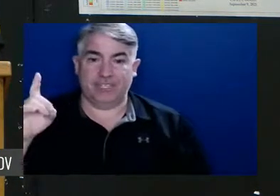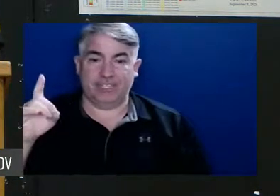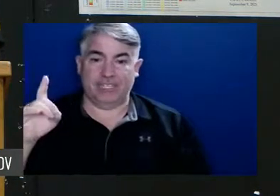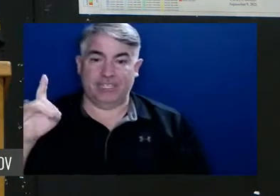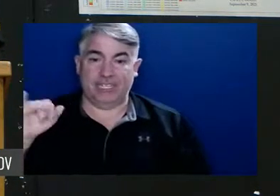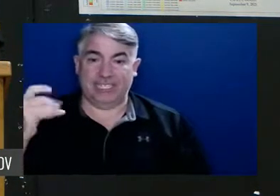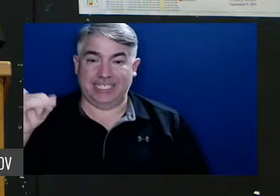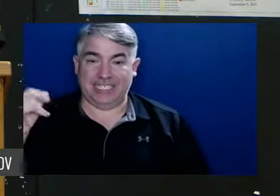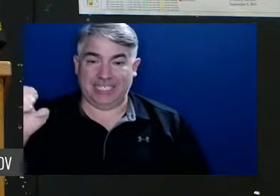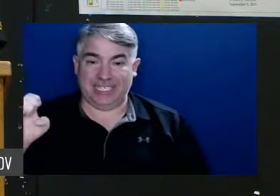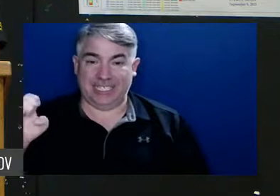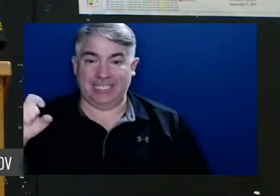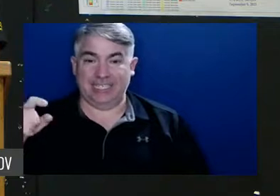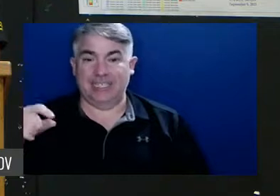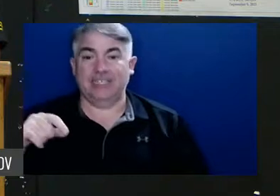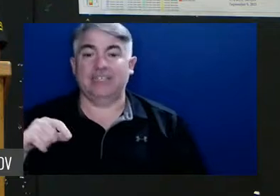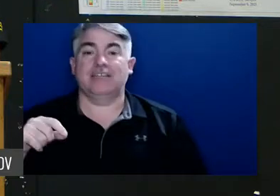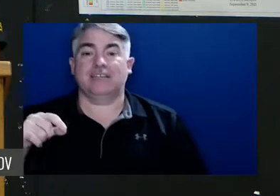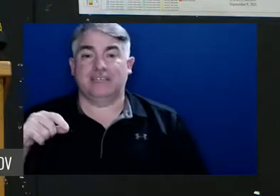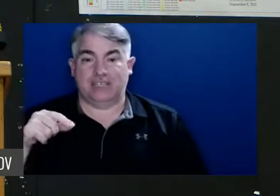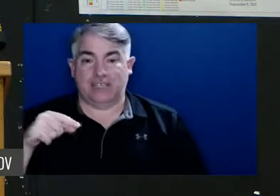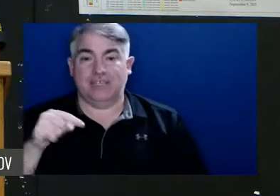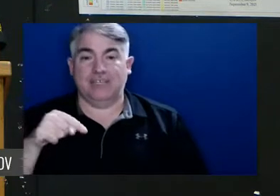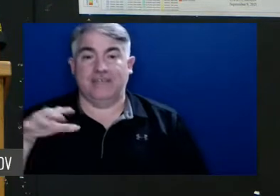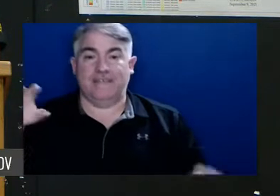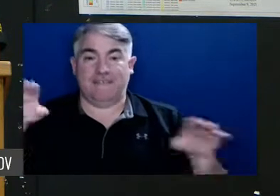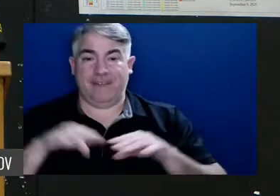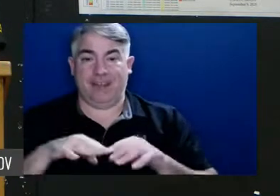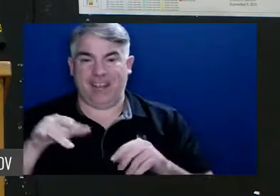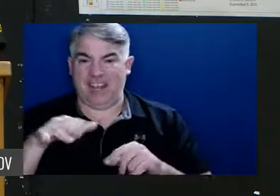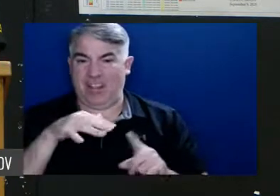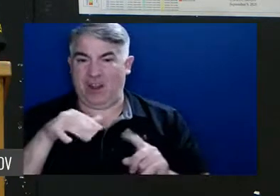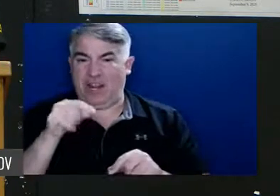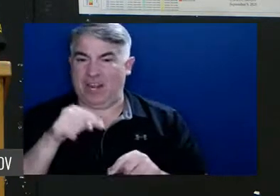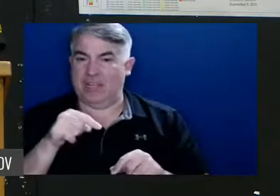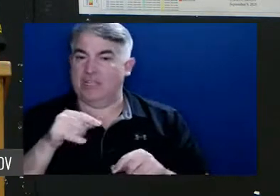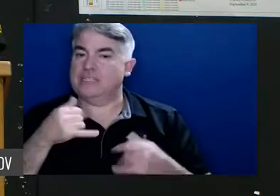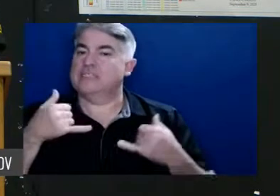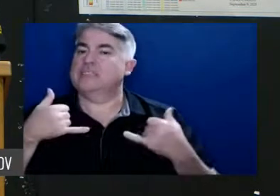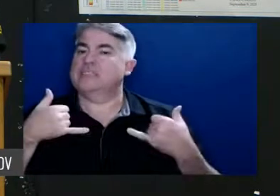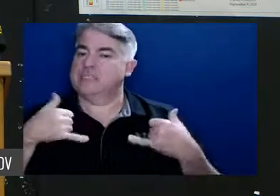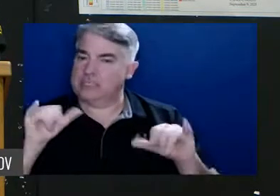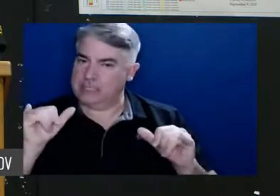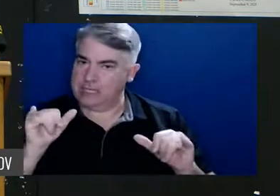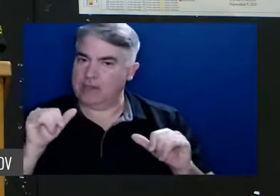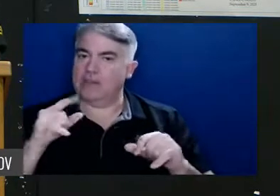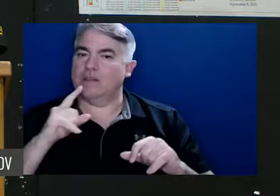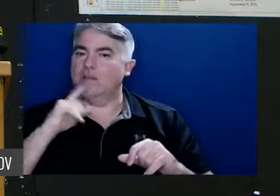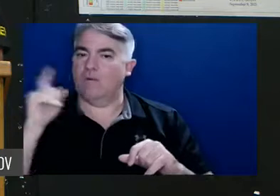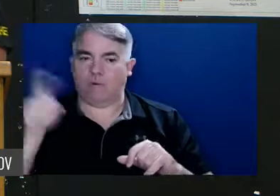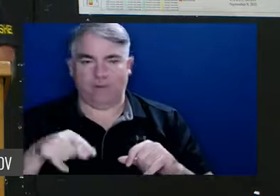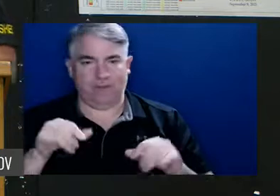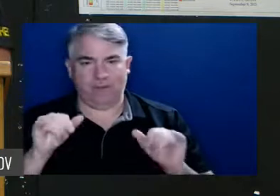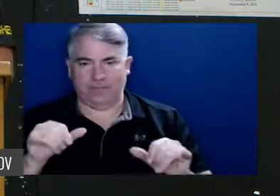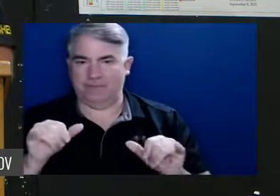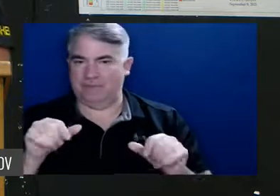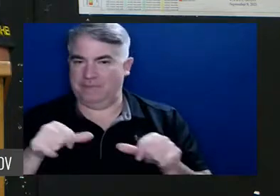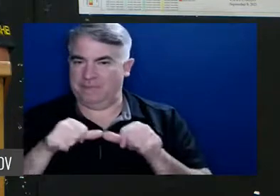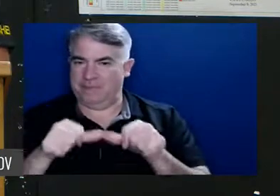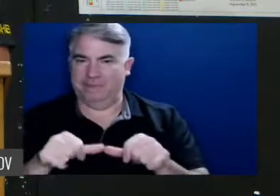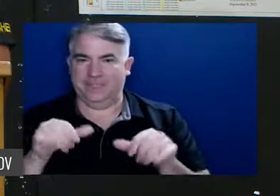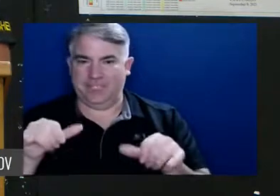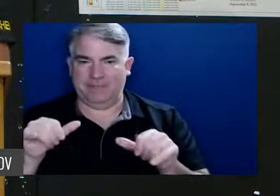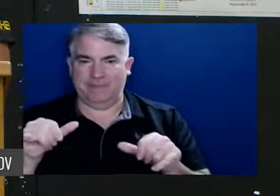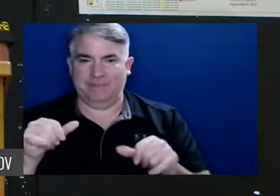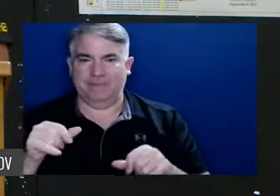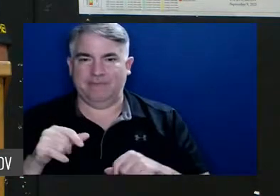time. And again, the same message that once we're able to, mitigate those hazards to allow people to return, we'll do so as soon as